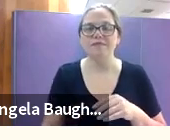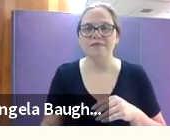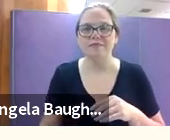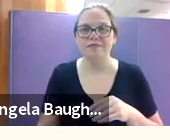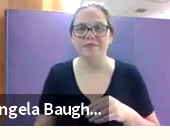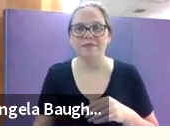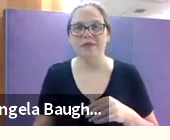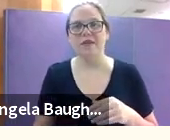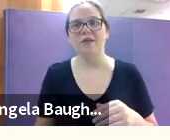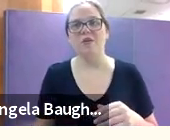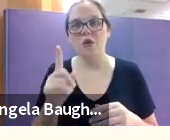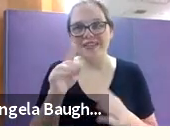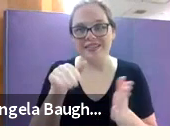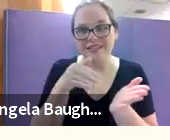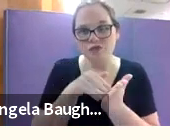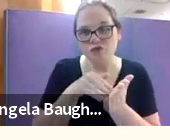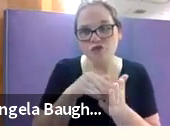Central.